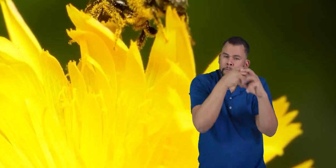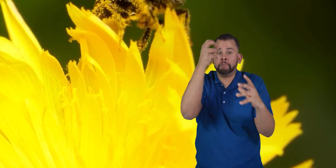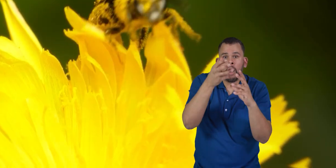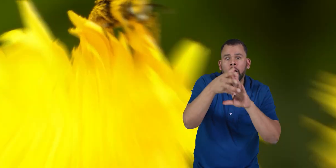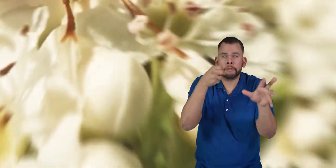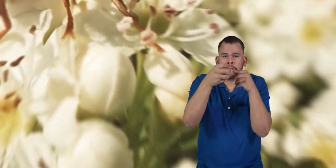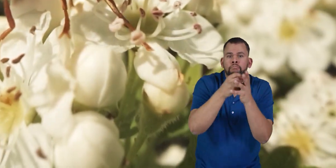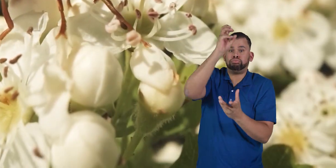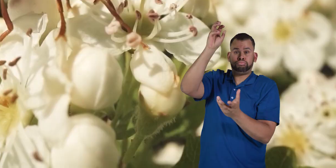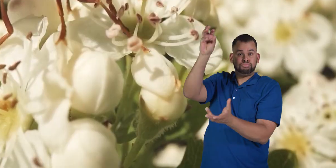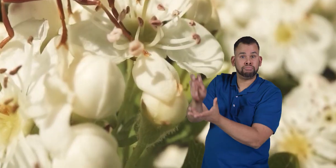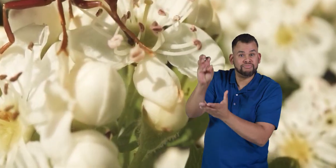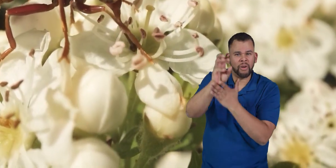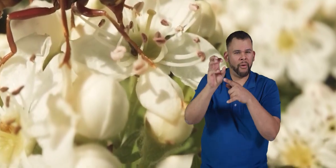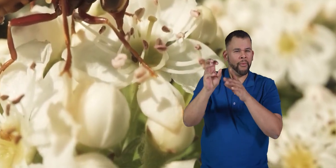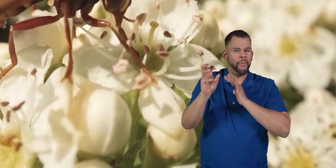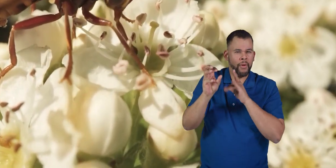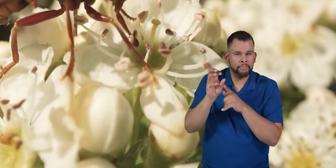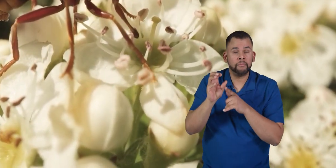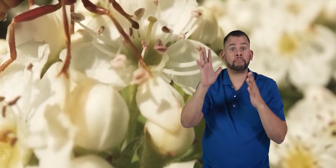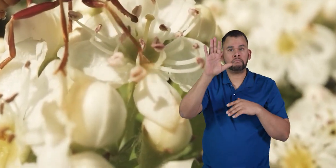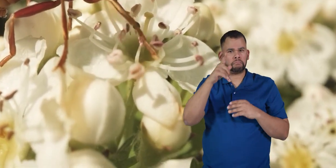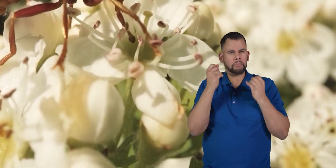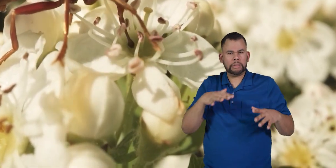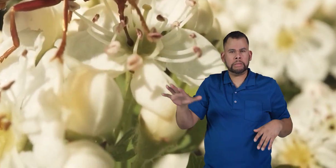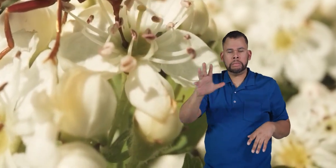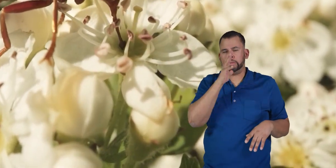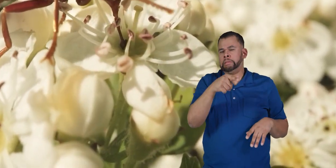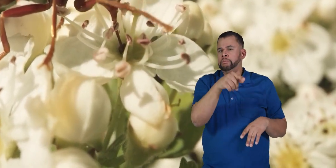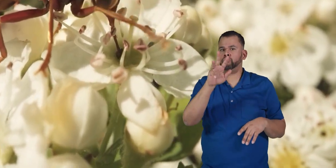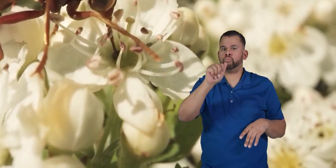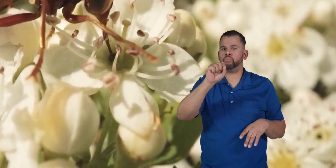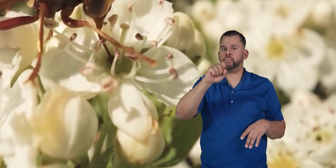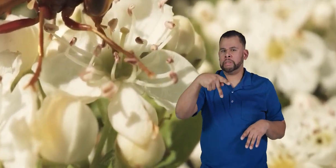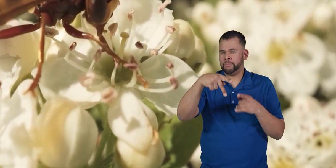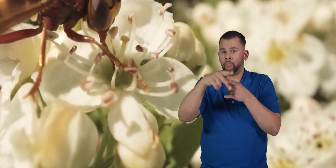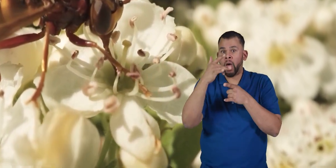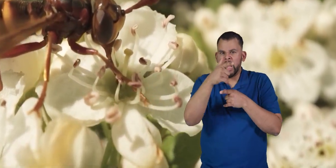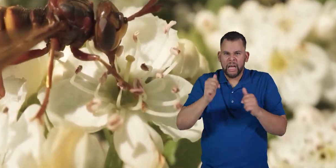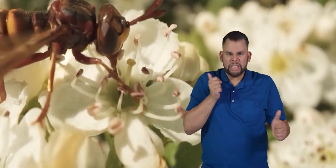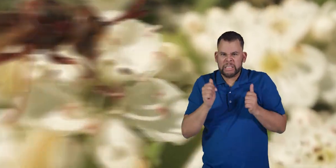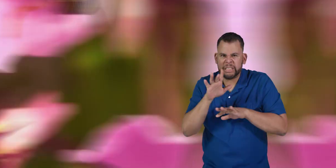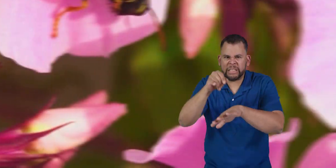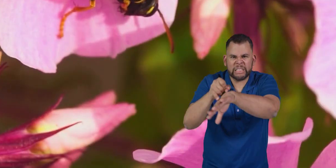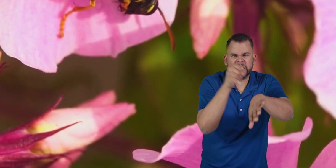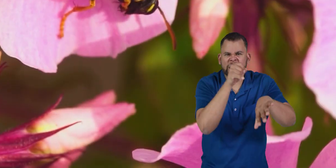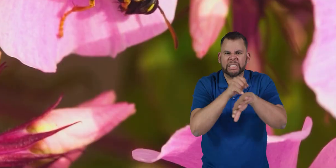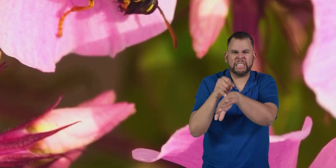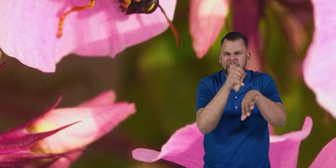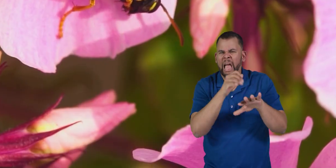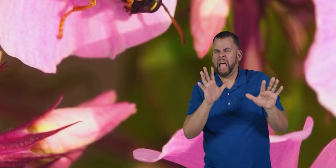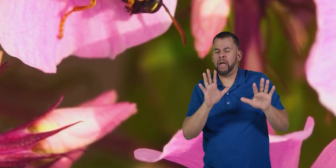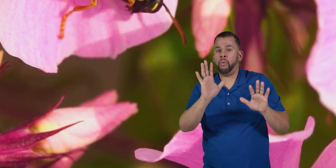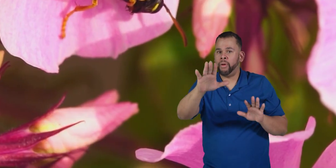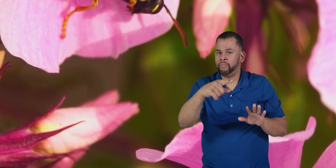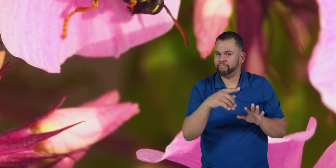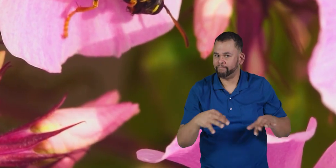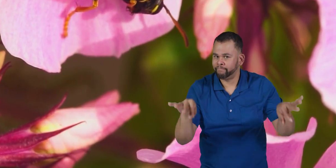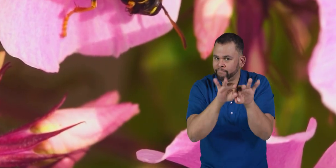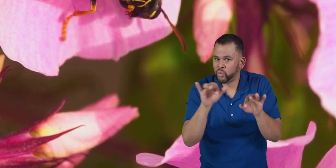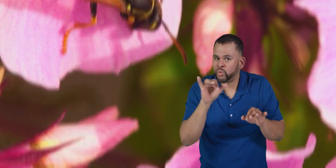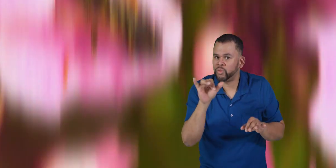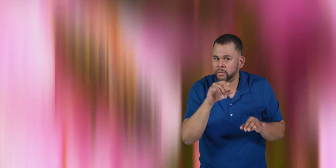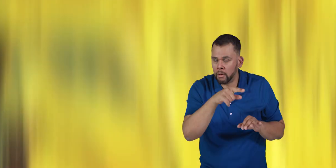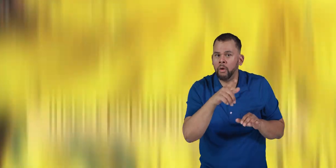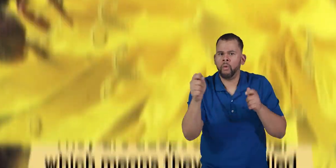pollen while most people don't like wasps for their aggressiveness and painful sting wasps are very important for